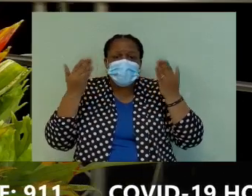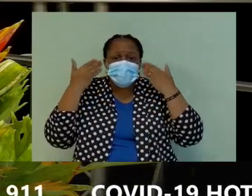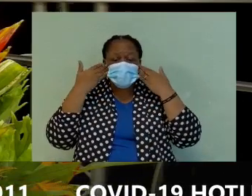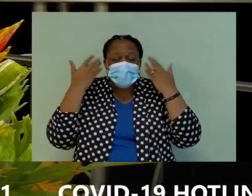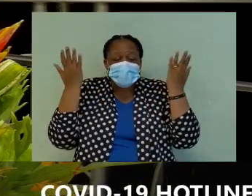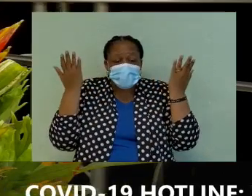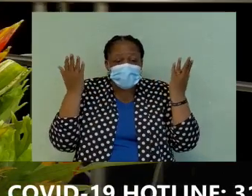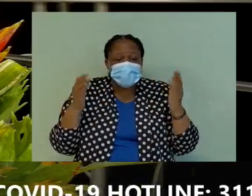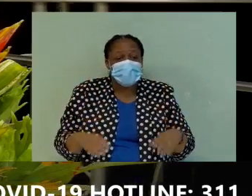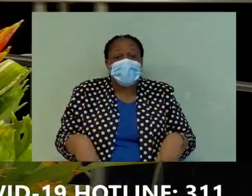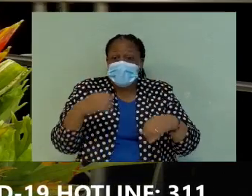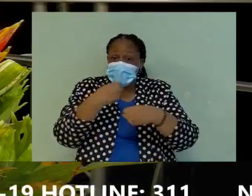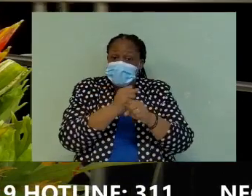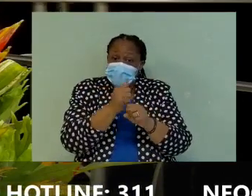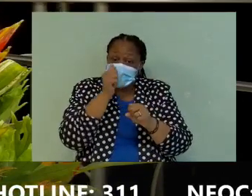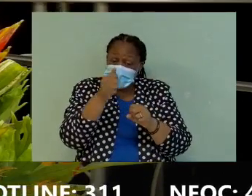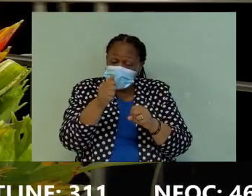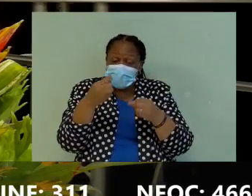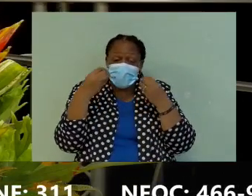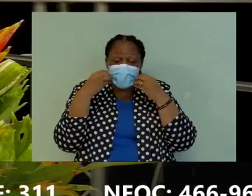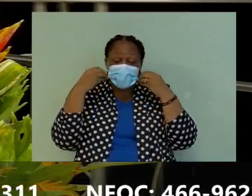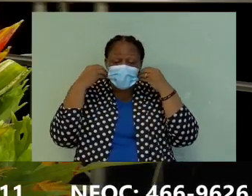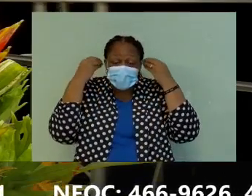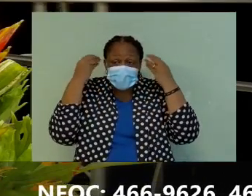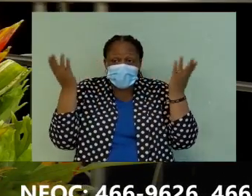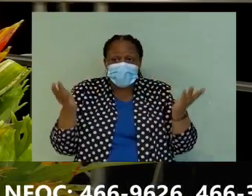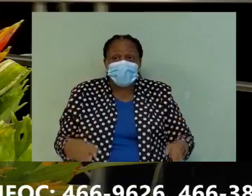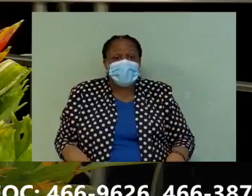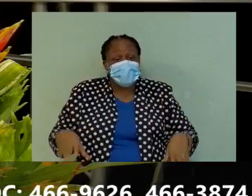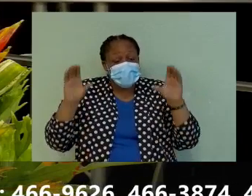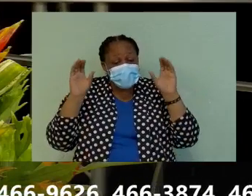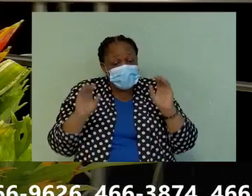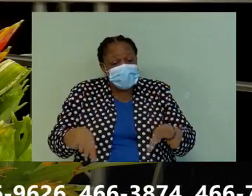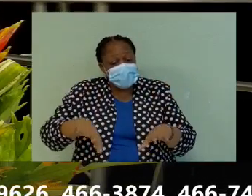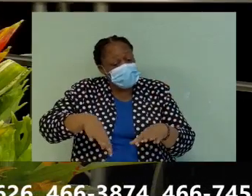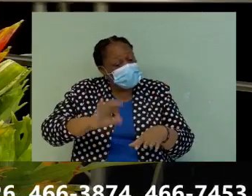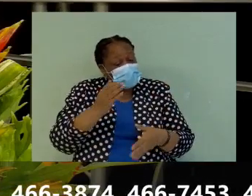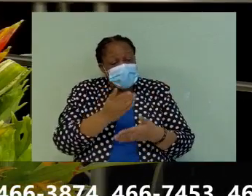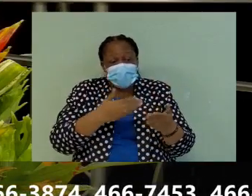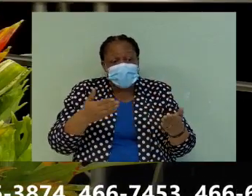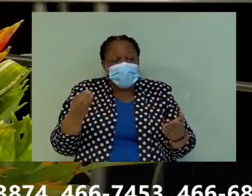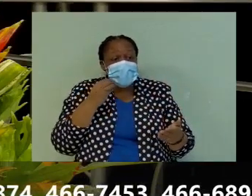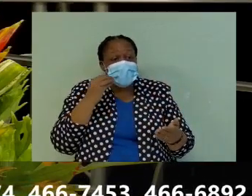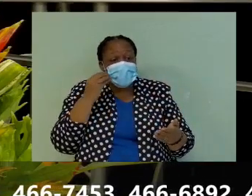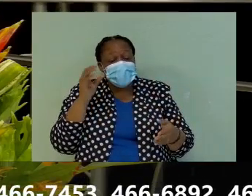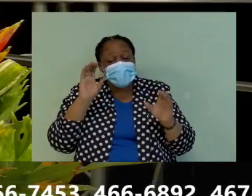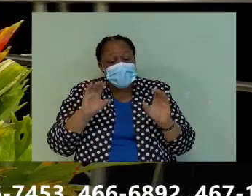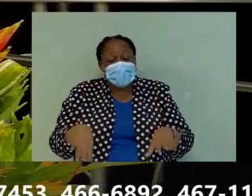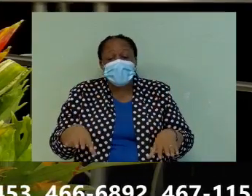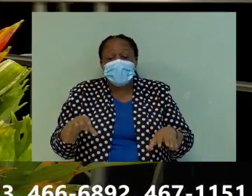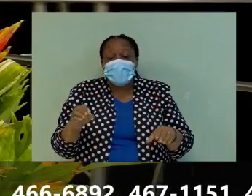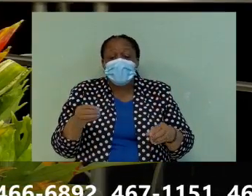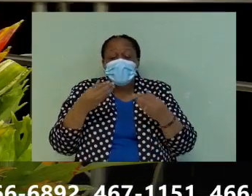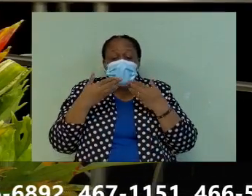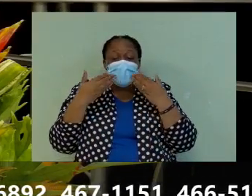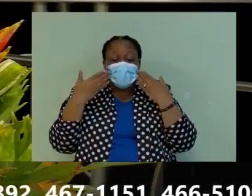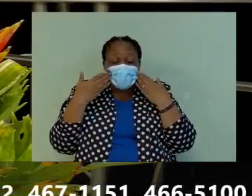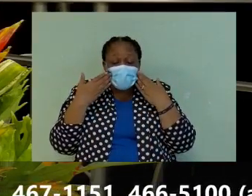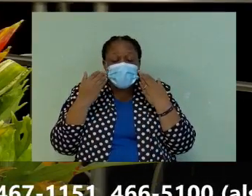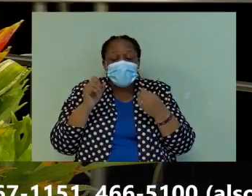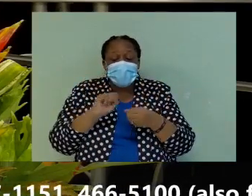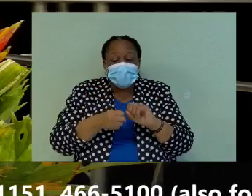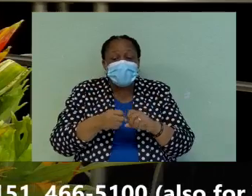the globe, should be able to find something to put on their face to prevent themselves from spreading respiratory droplets. And so